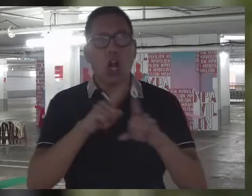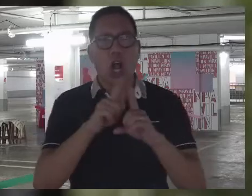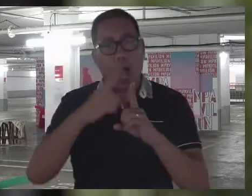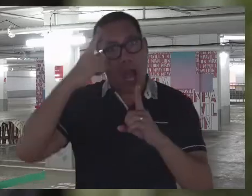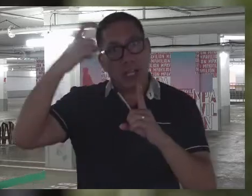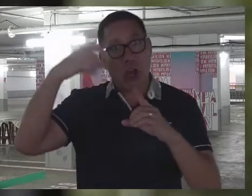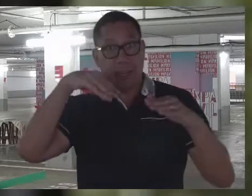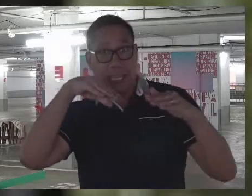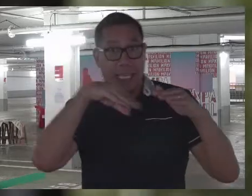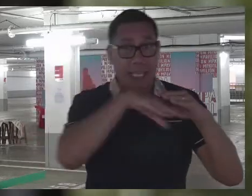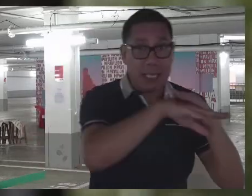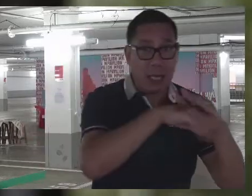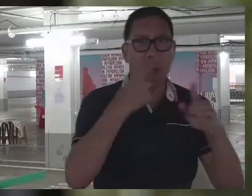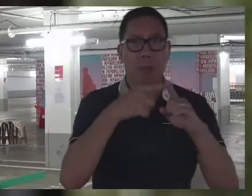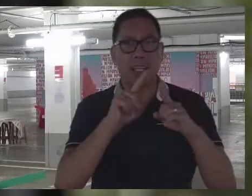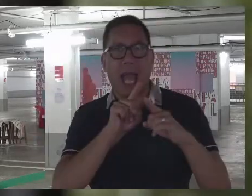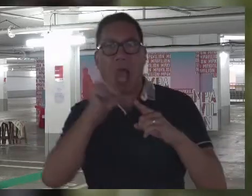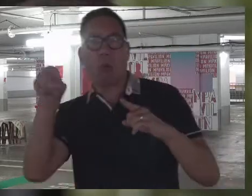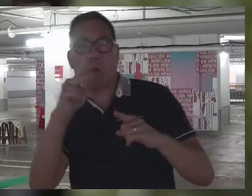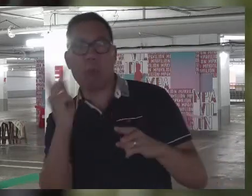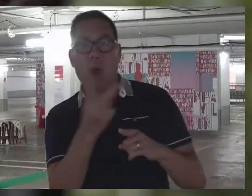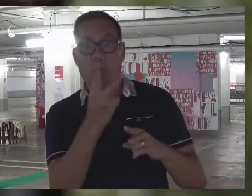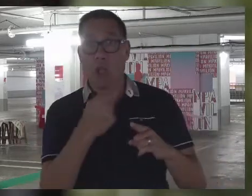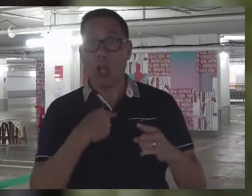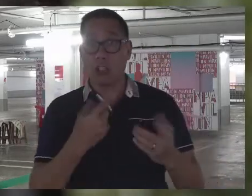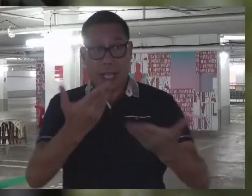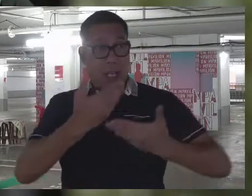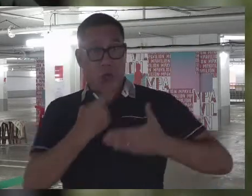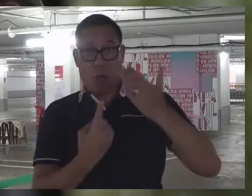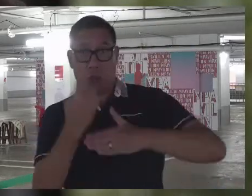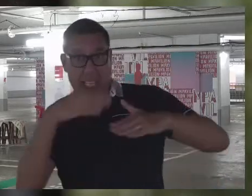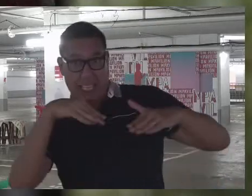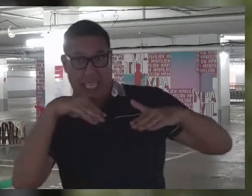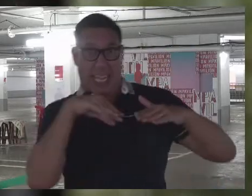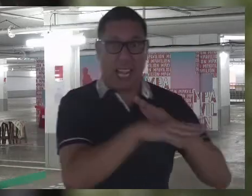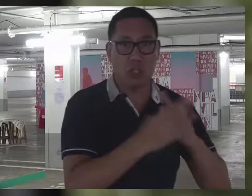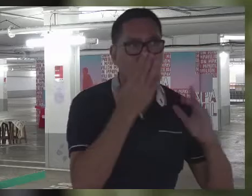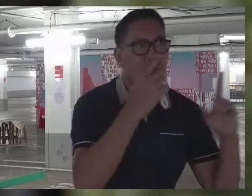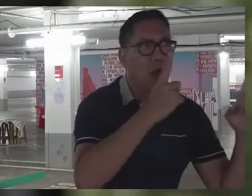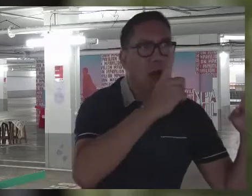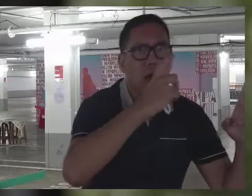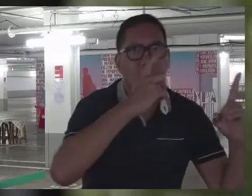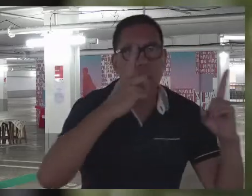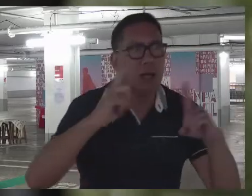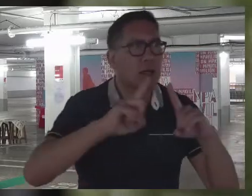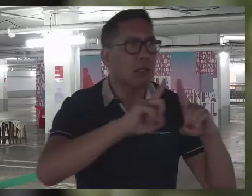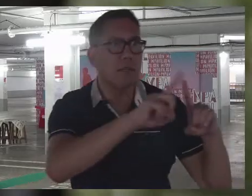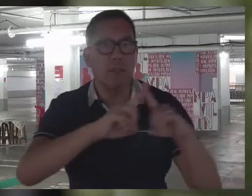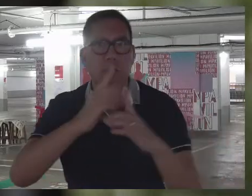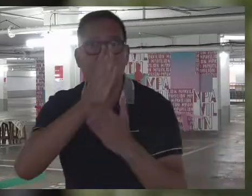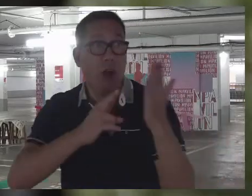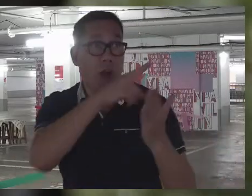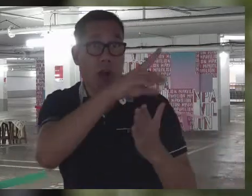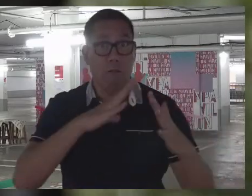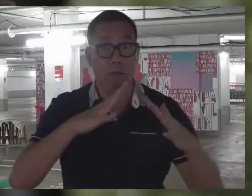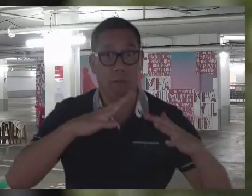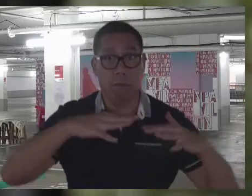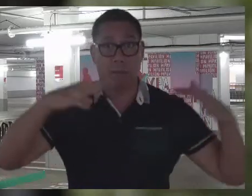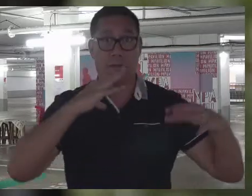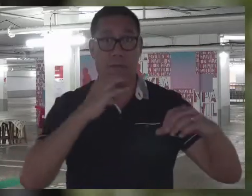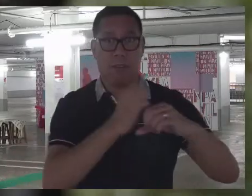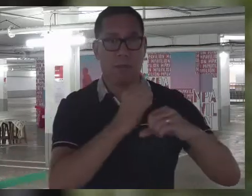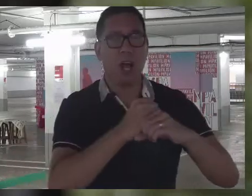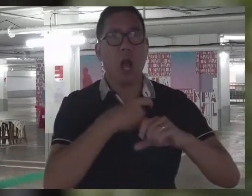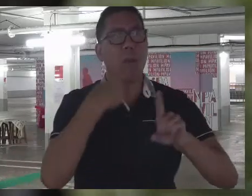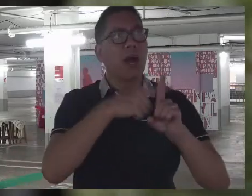only did I go into Parliament and have opportunity to document certain aspects within the Parliament, I actually got the chance to hang around